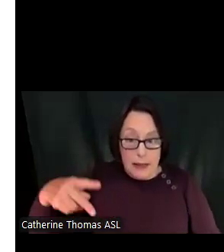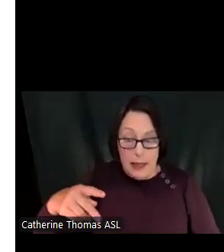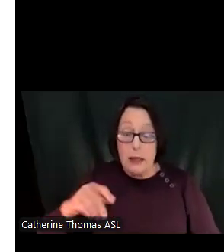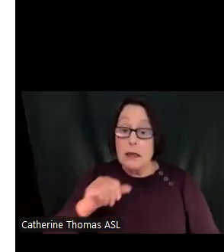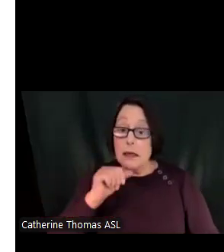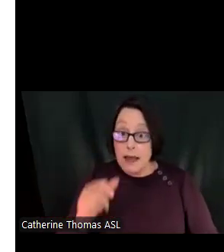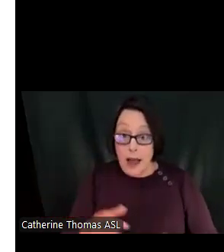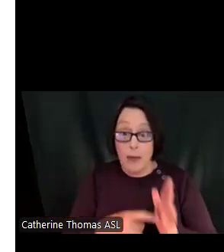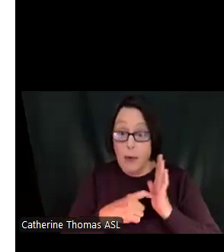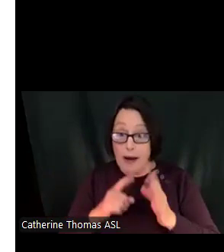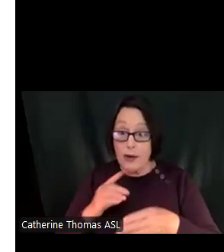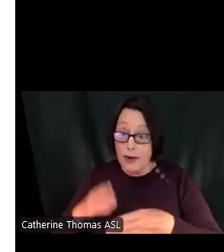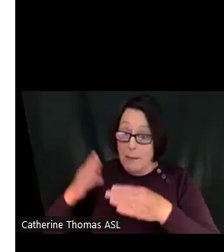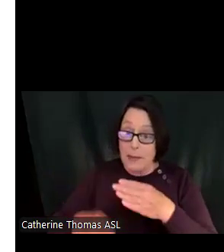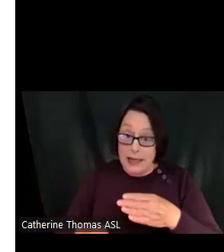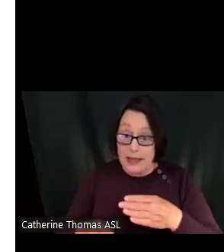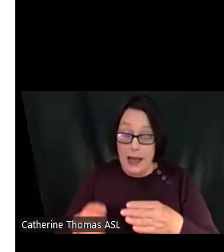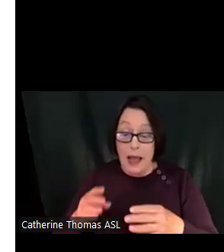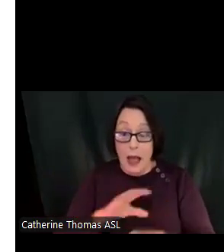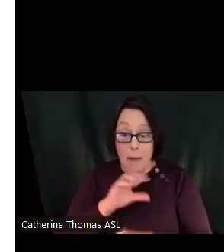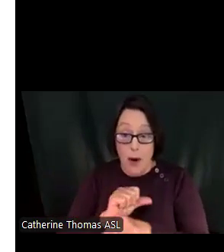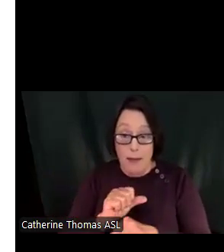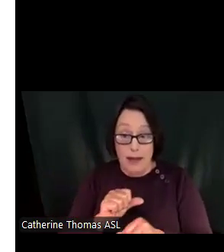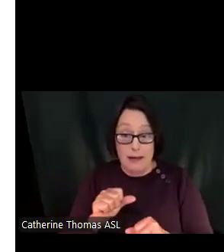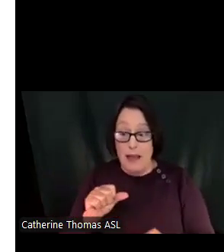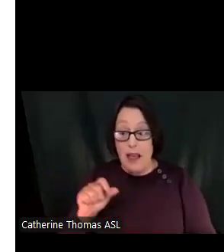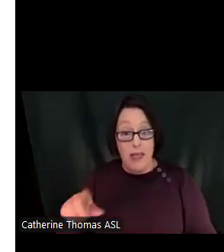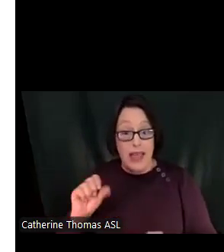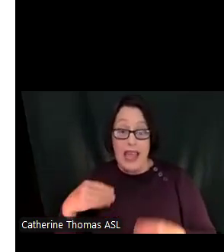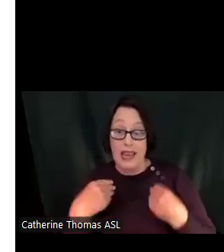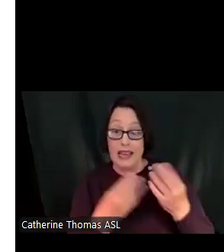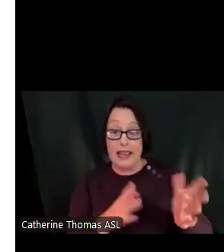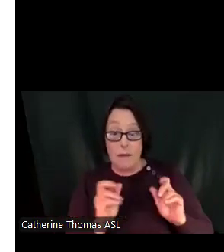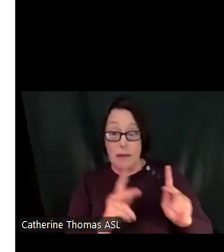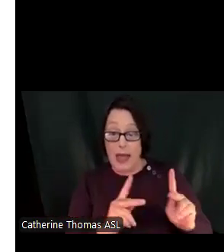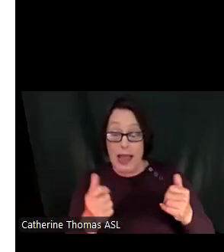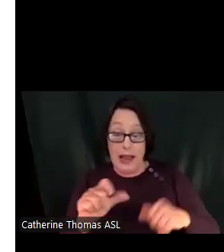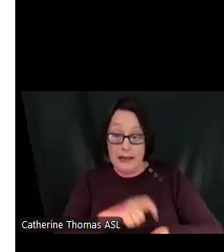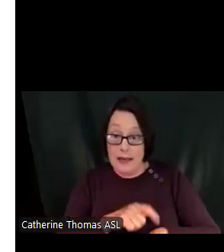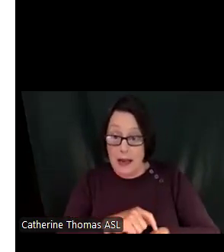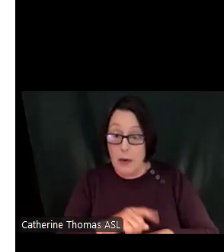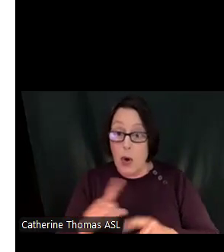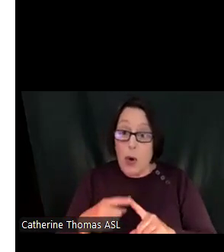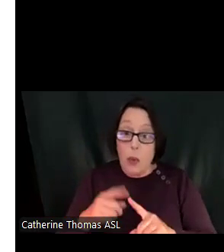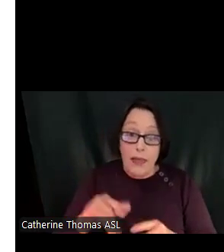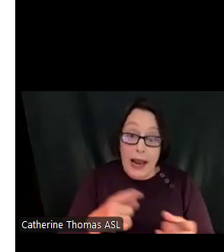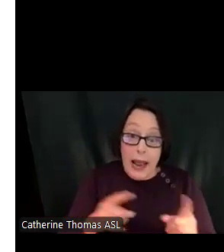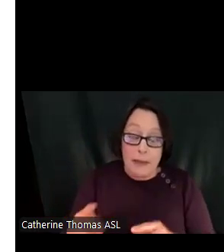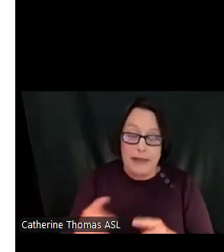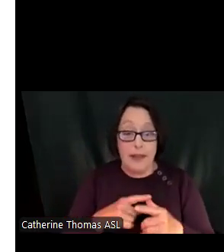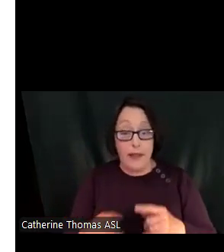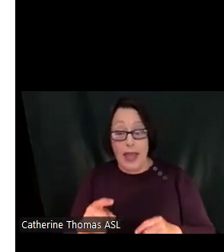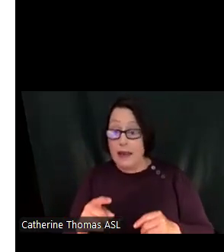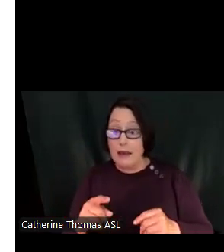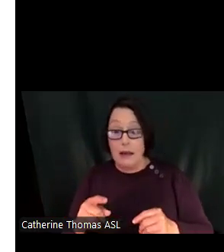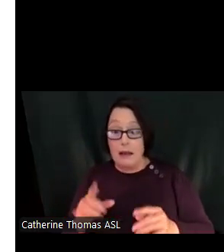required to complete an appointment they have filled. They can give back that appointment at any time. When this happens, the request goes back into the